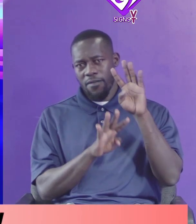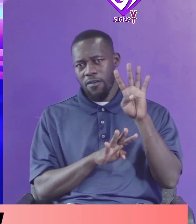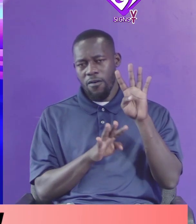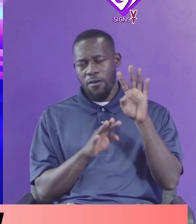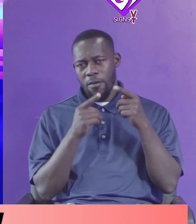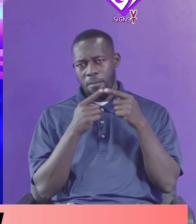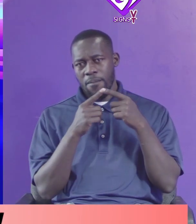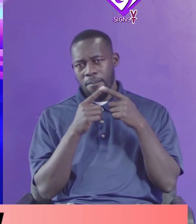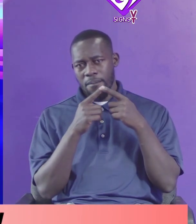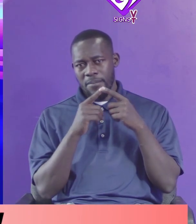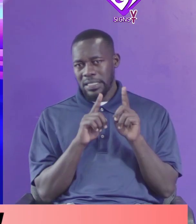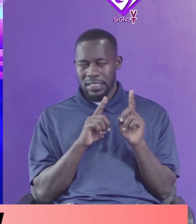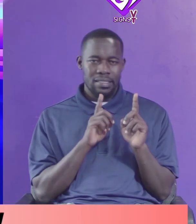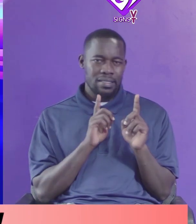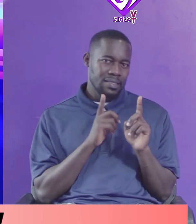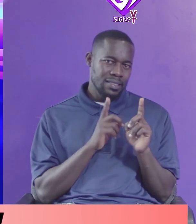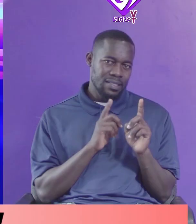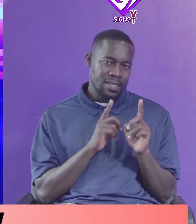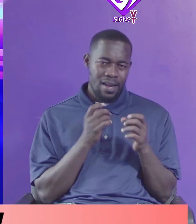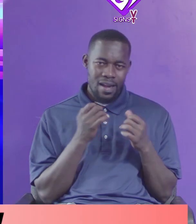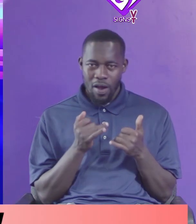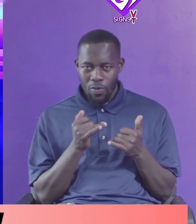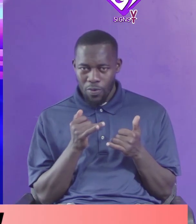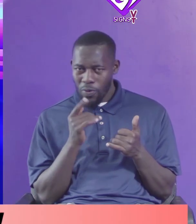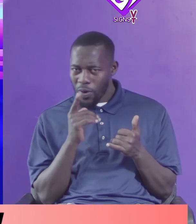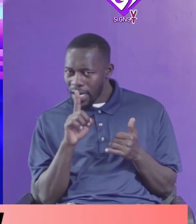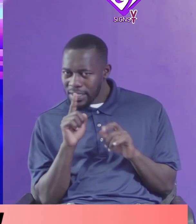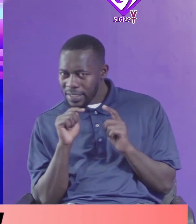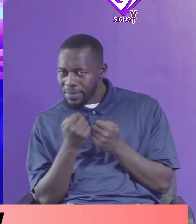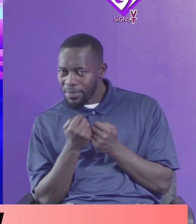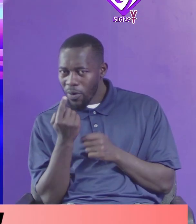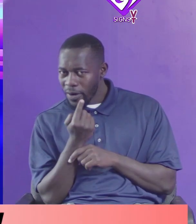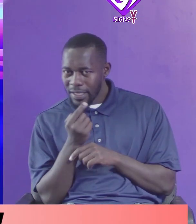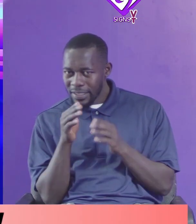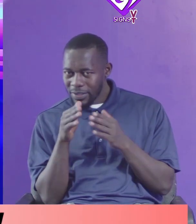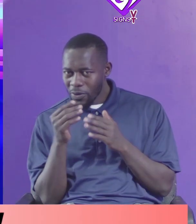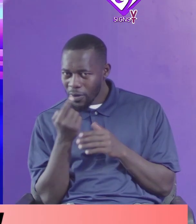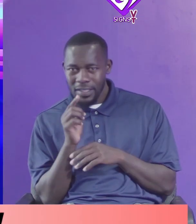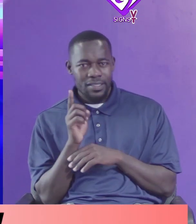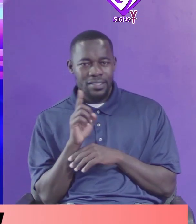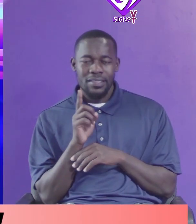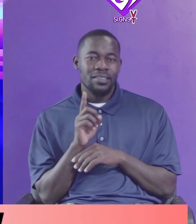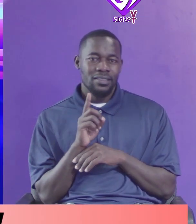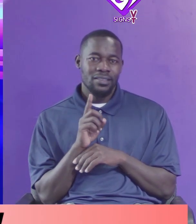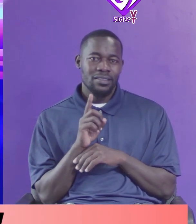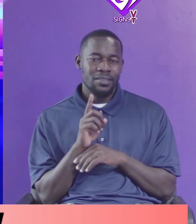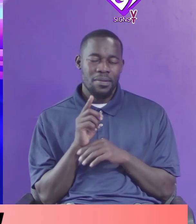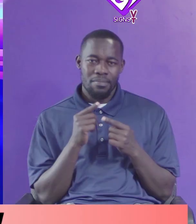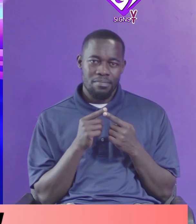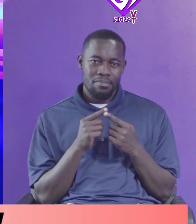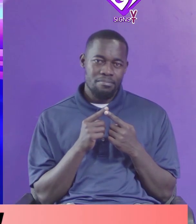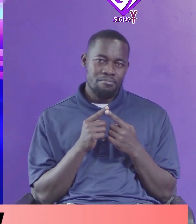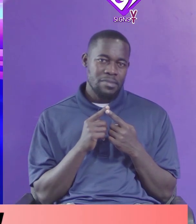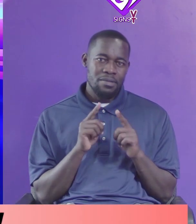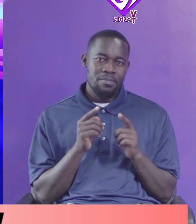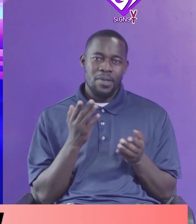Chelsea winning this could really mean we're not only looking at one team could really be strong, and then let's maybe consider the second leg of the season. But maybe we could be